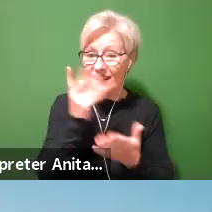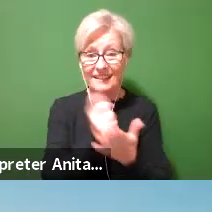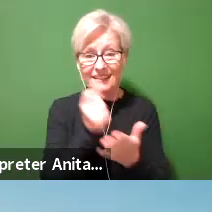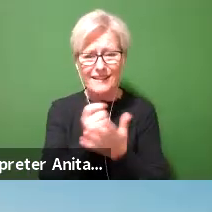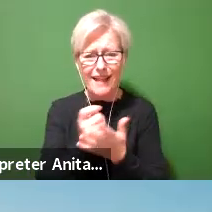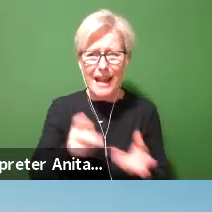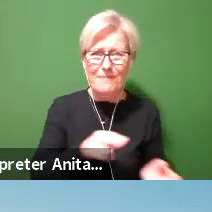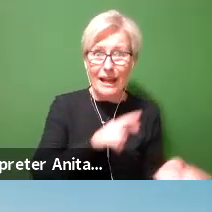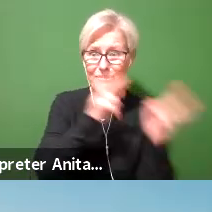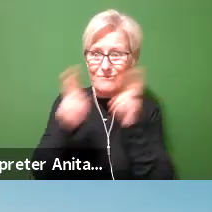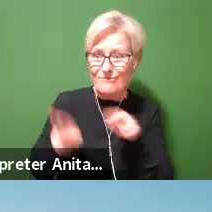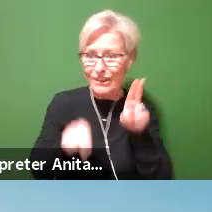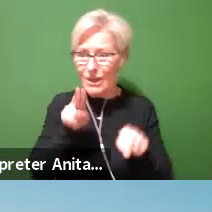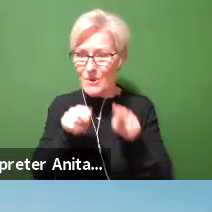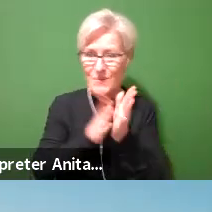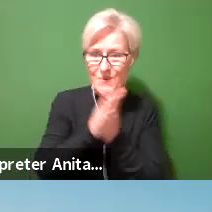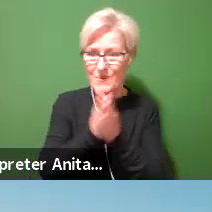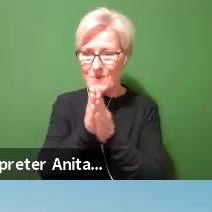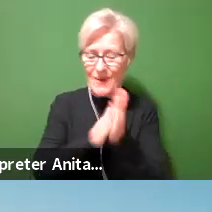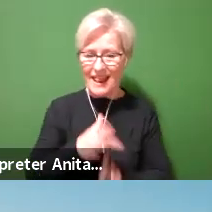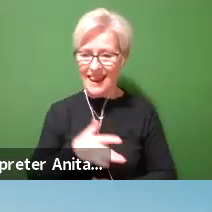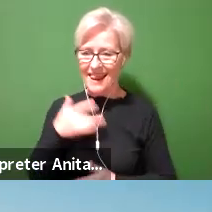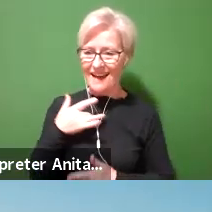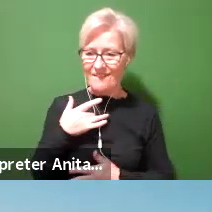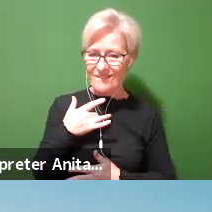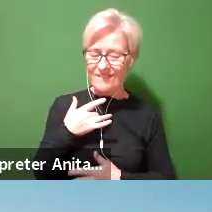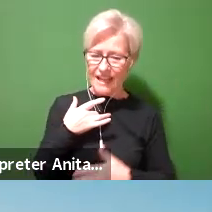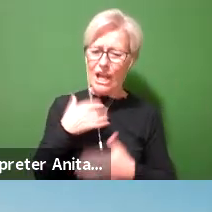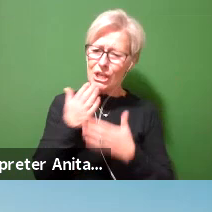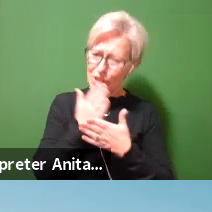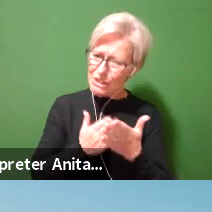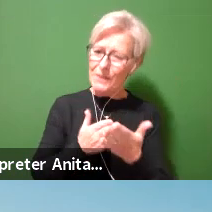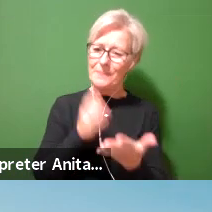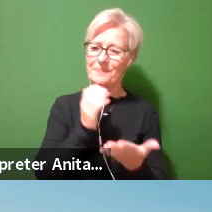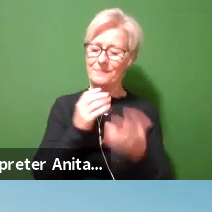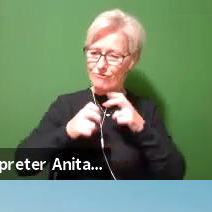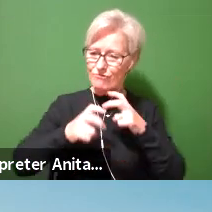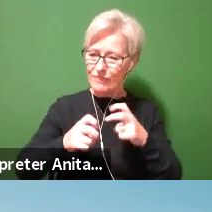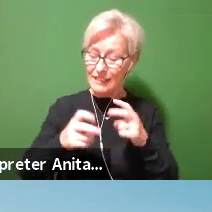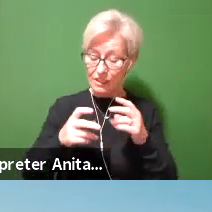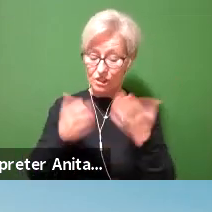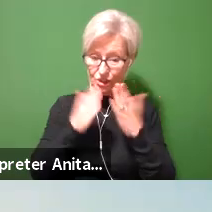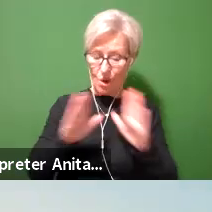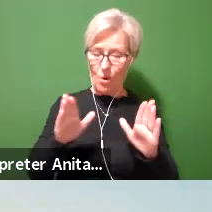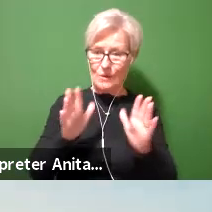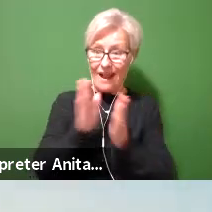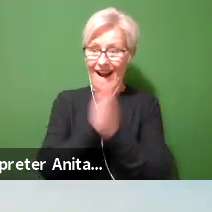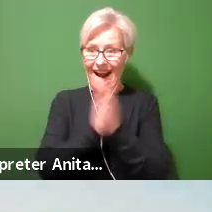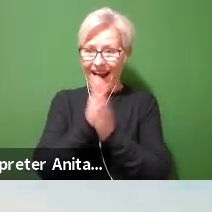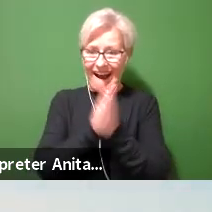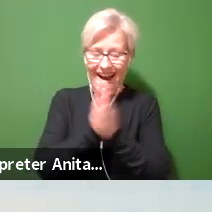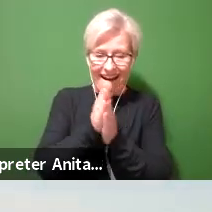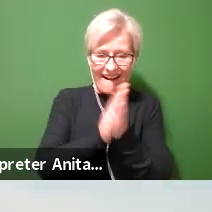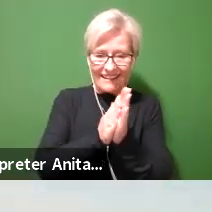of empowerment and self-esteem. In fact, some studies show that optimism increases once you're in your 50s.